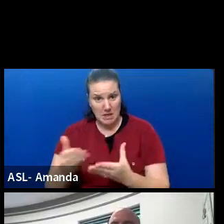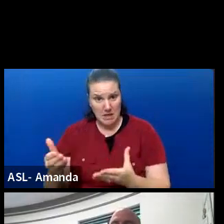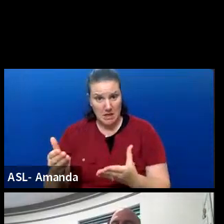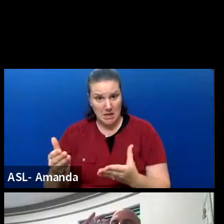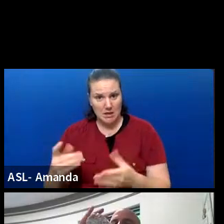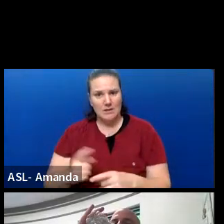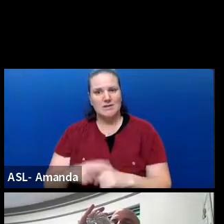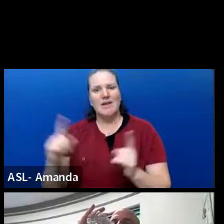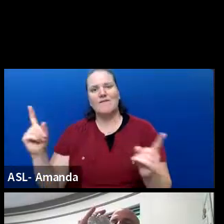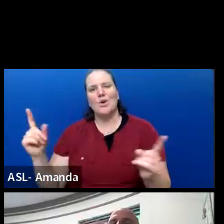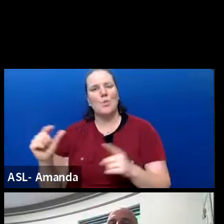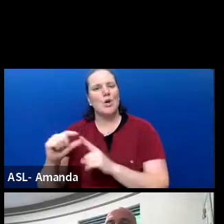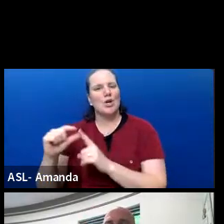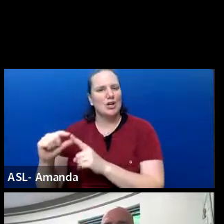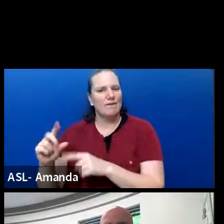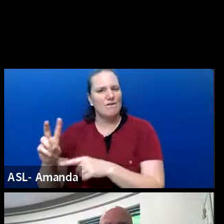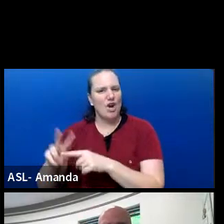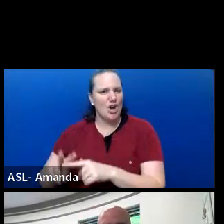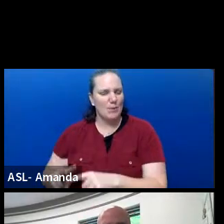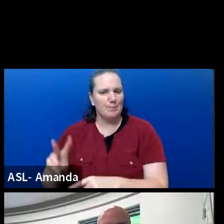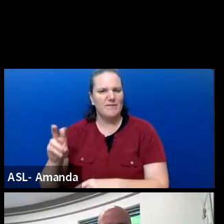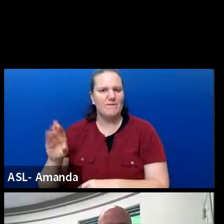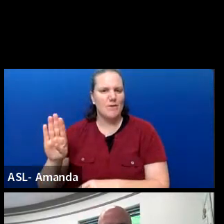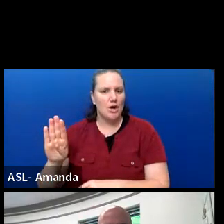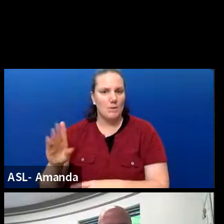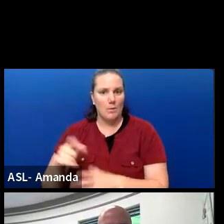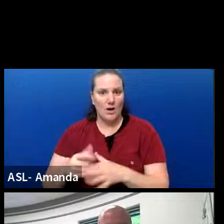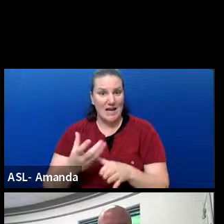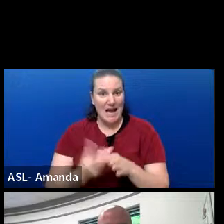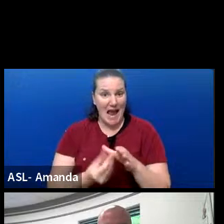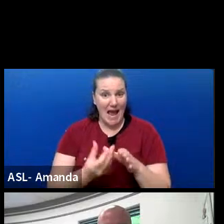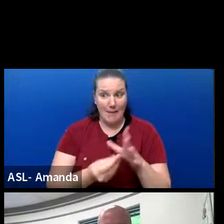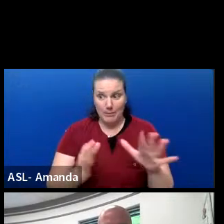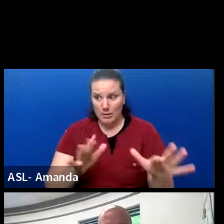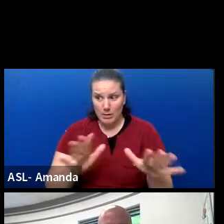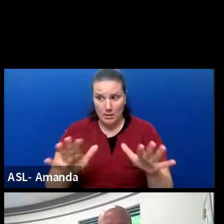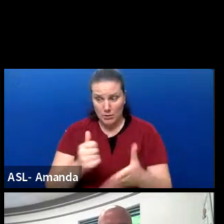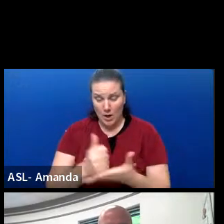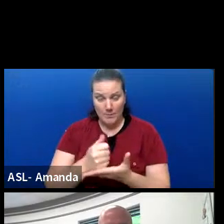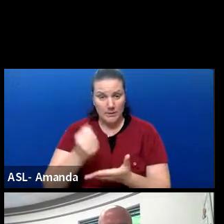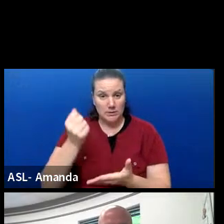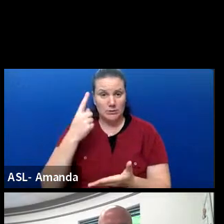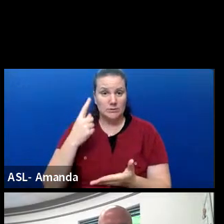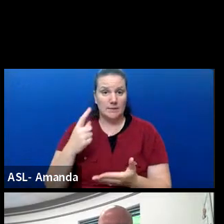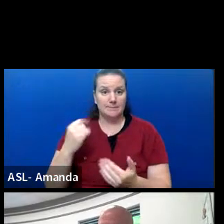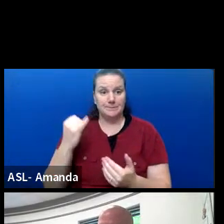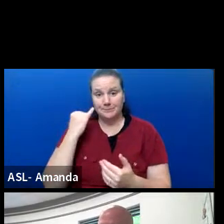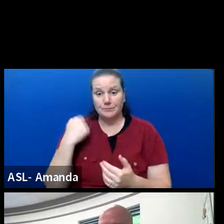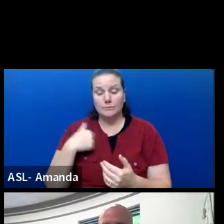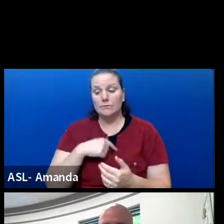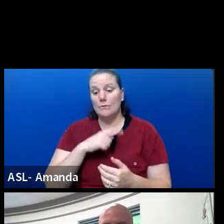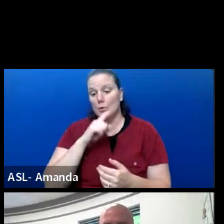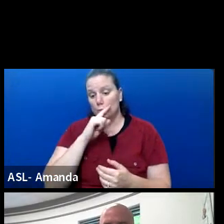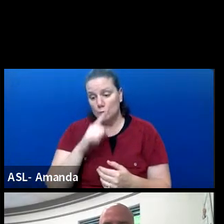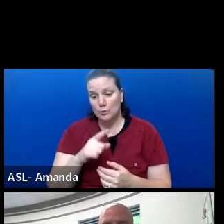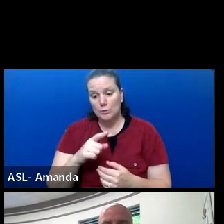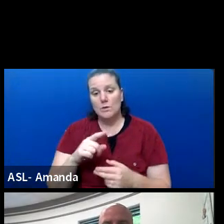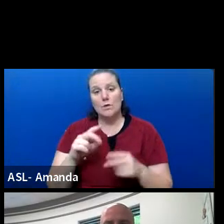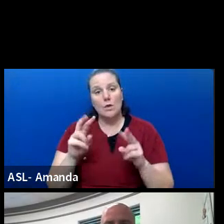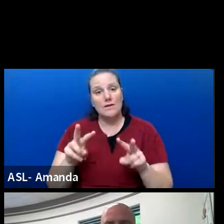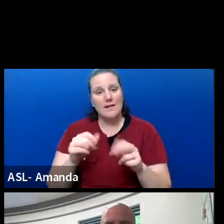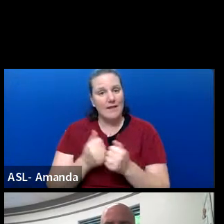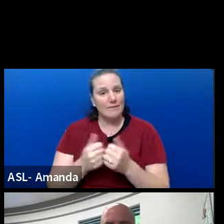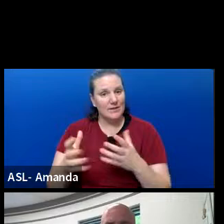different verbs, or is there a gap? Will help us understand if we are truly looking at everything